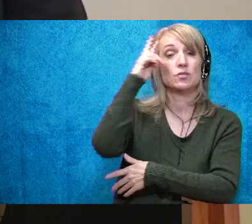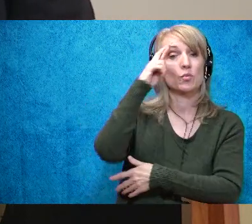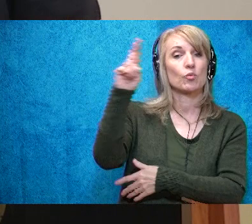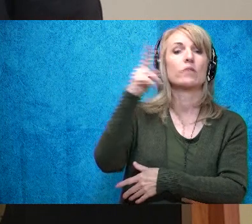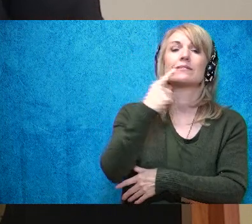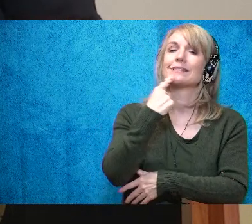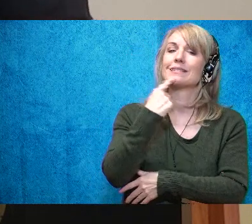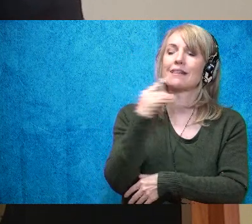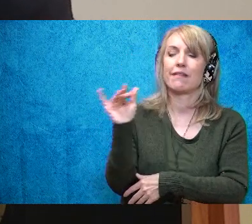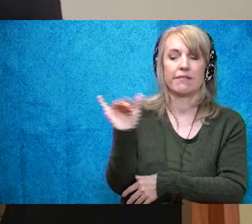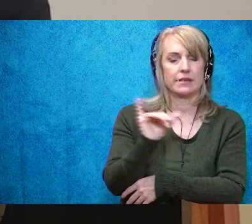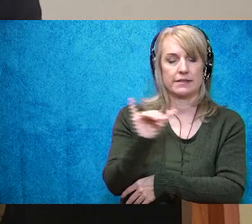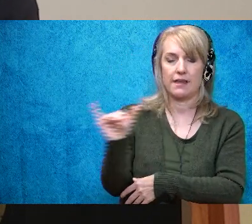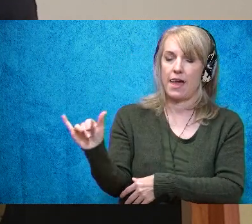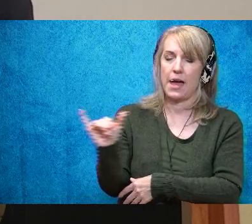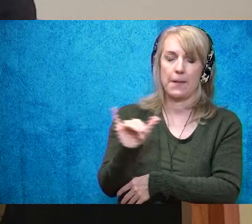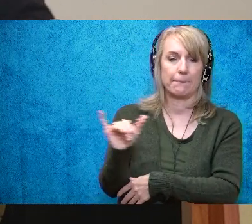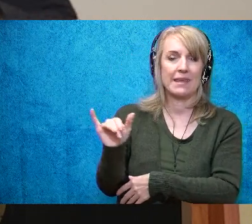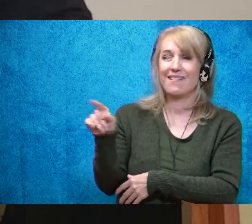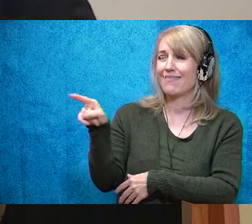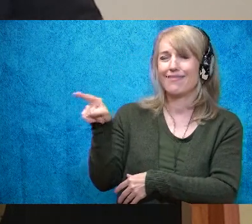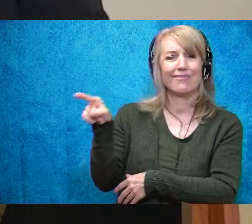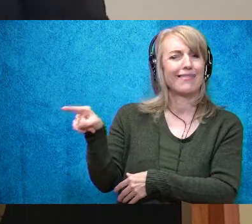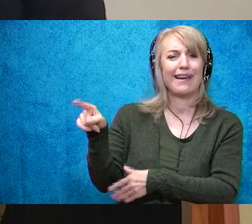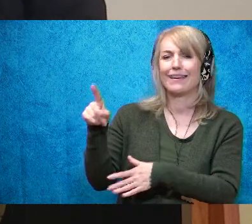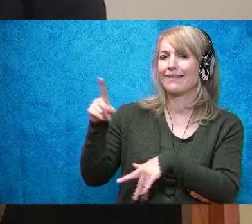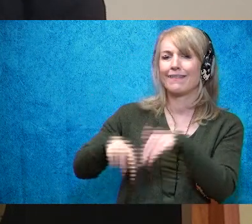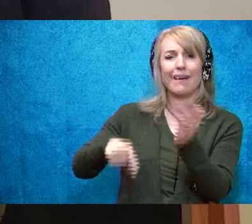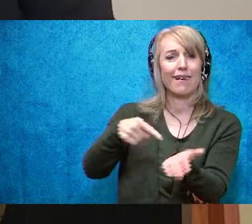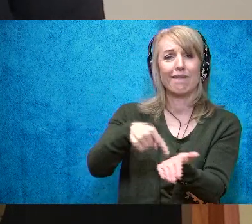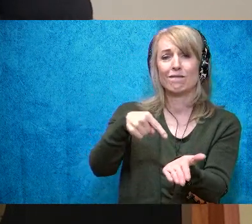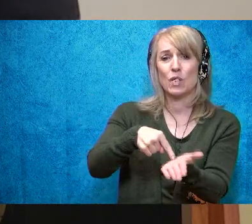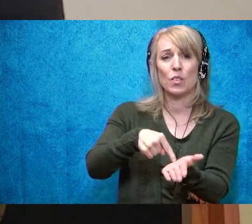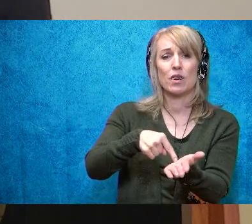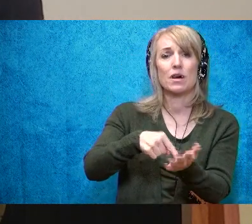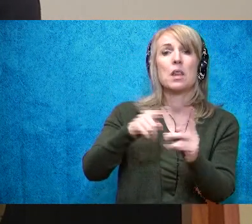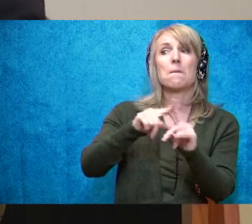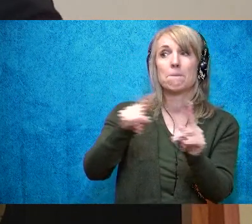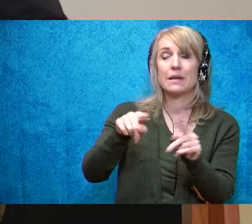policy. But know this, that even as he's proposing